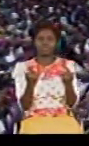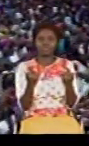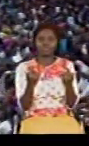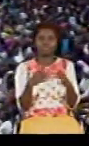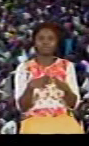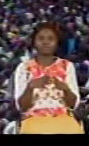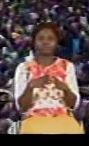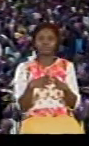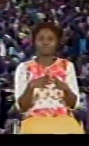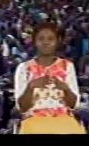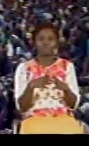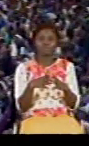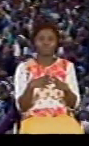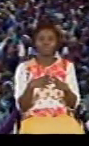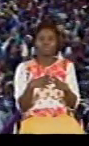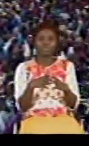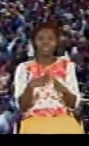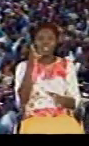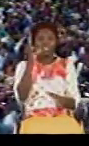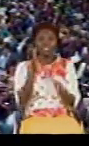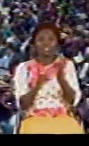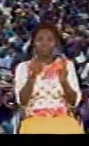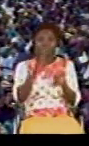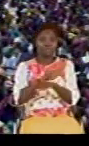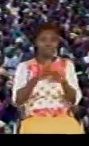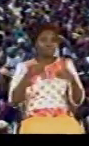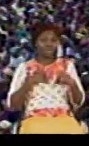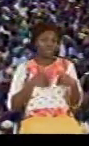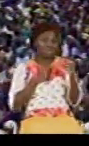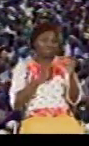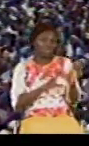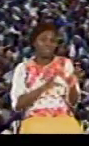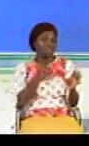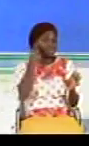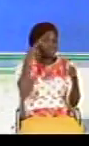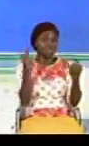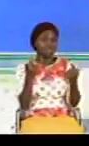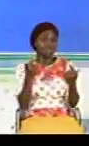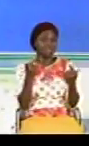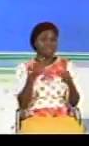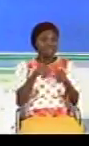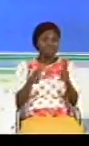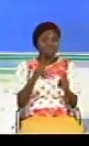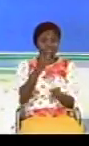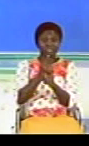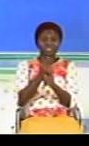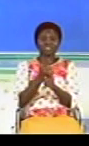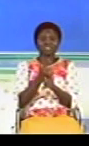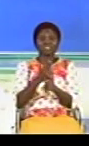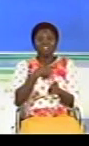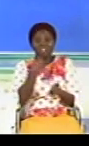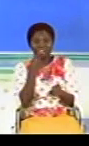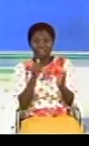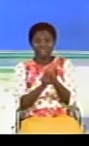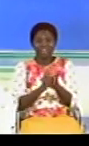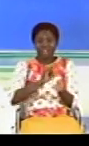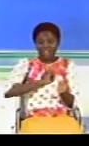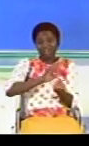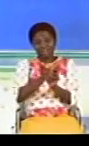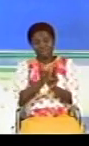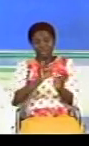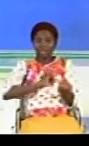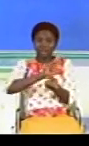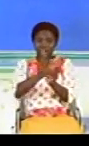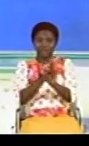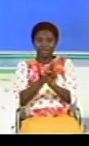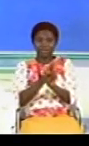and dislike for the sin, to say, I repent and repent, that's not true. That's not true. You must have contempt and dislike. You